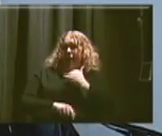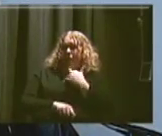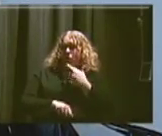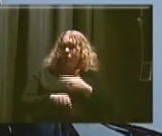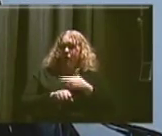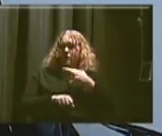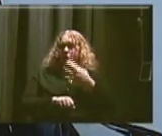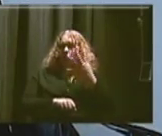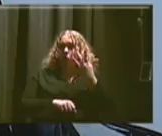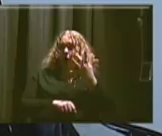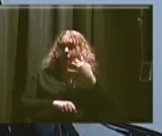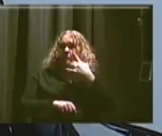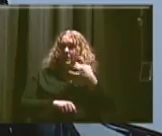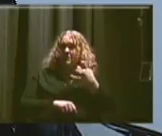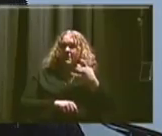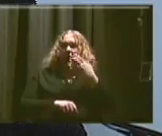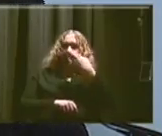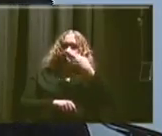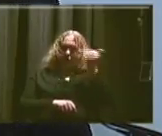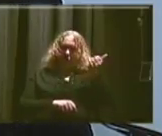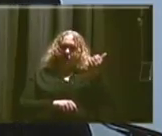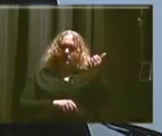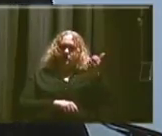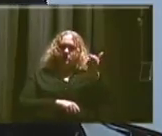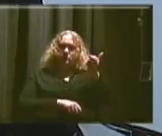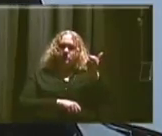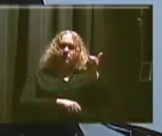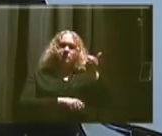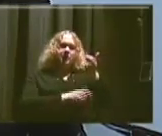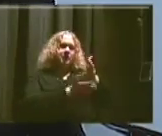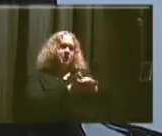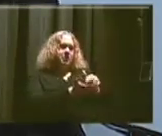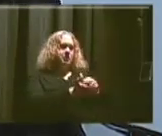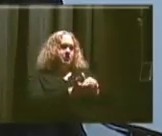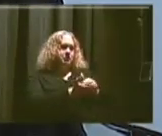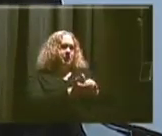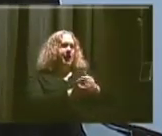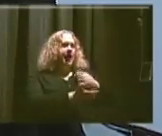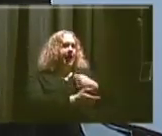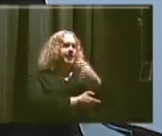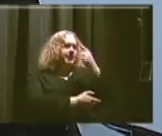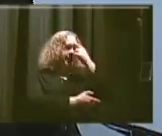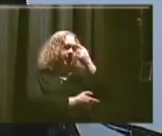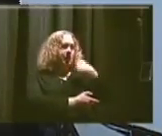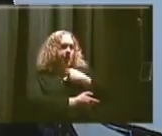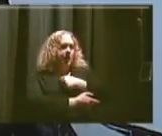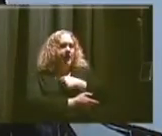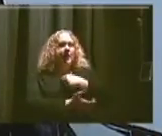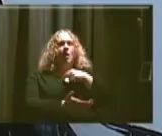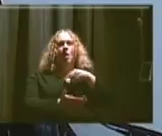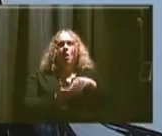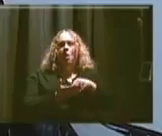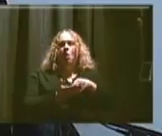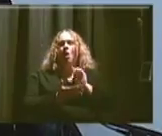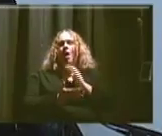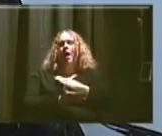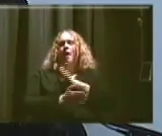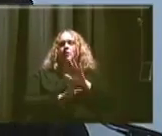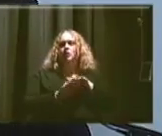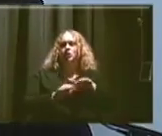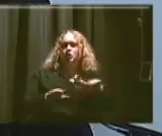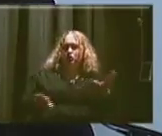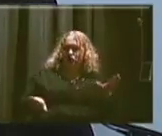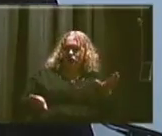And I think we owe our children an apology, especially those of us who call